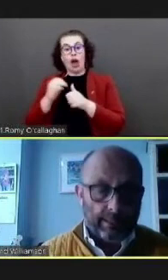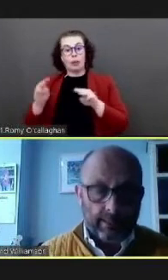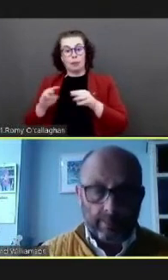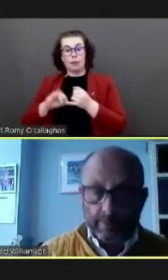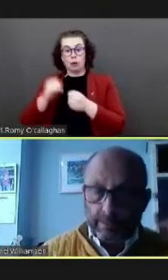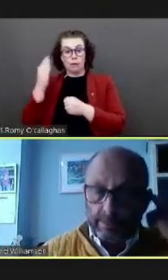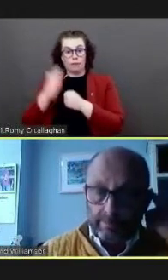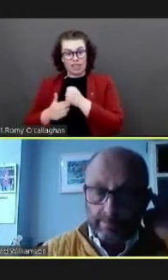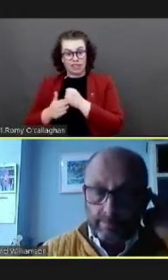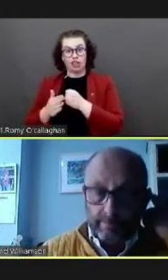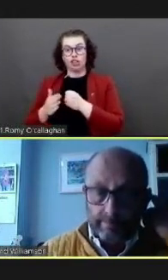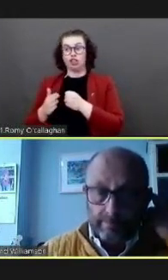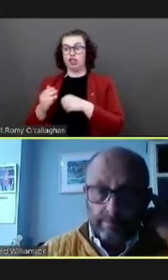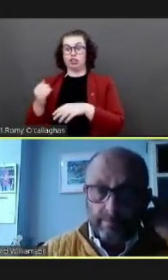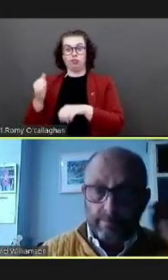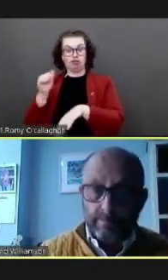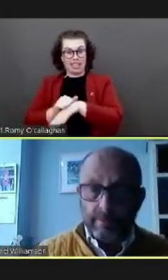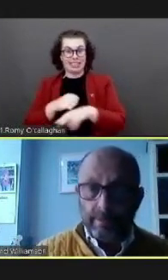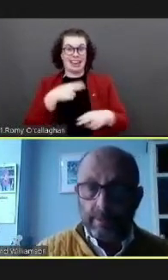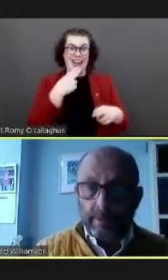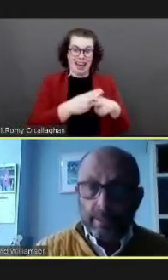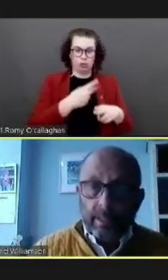Can I have the next slide, please?